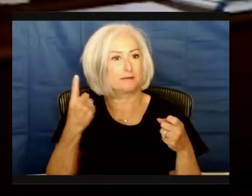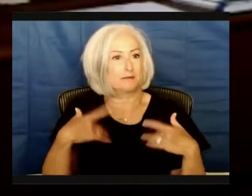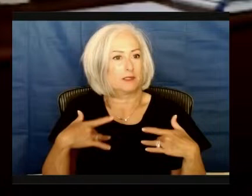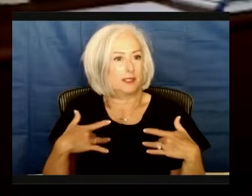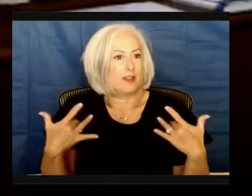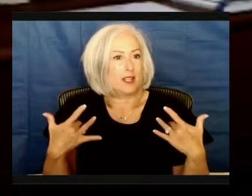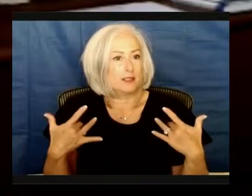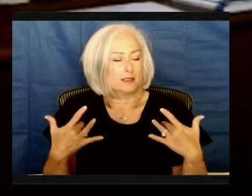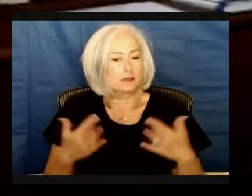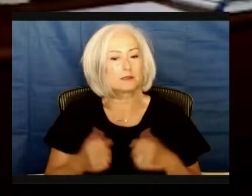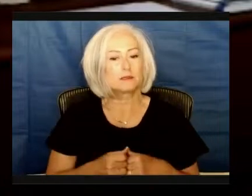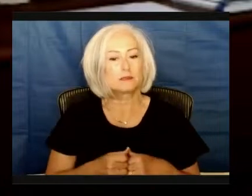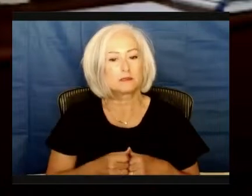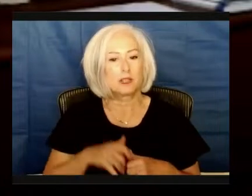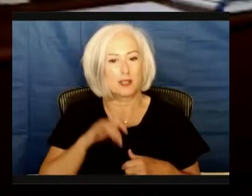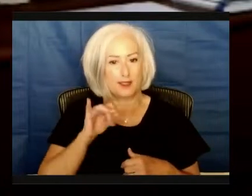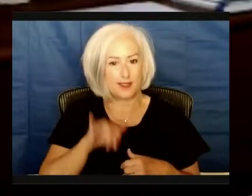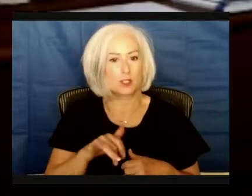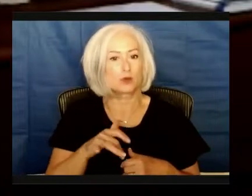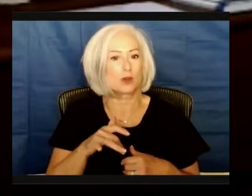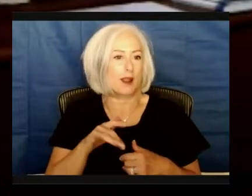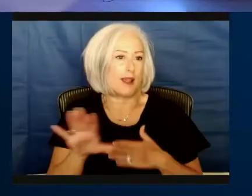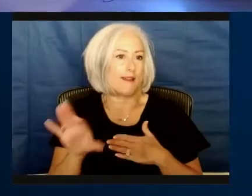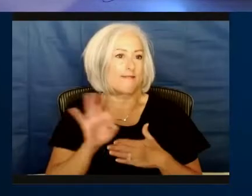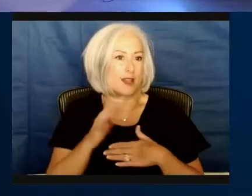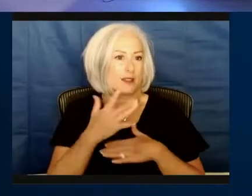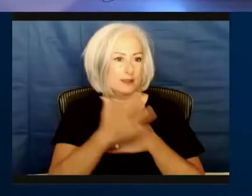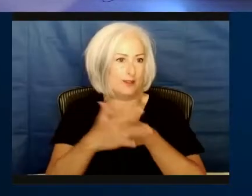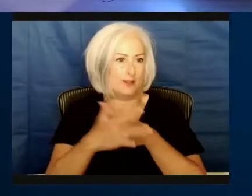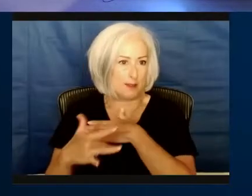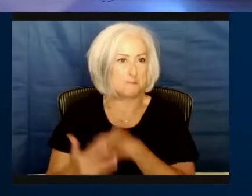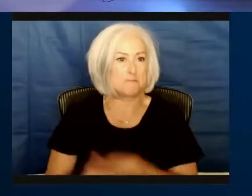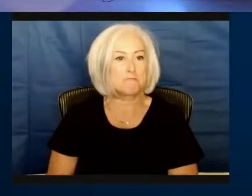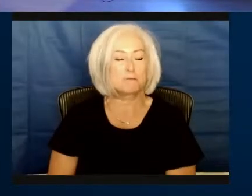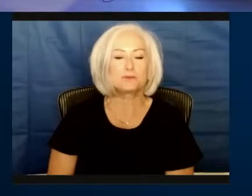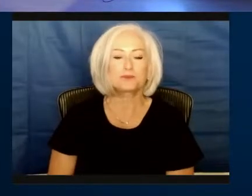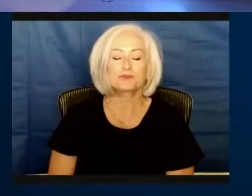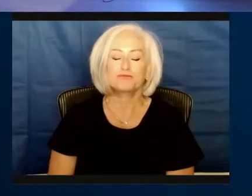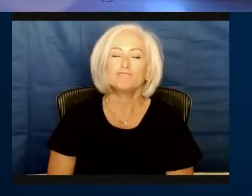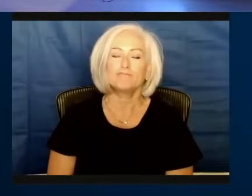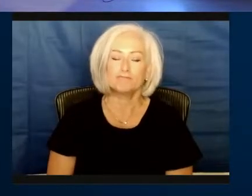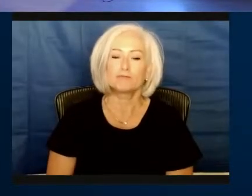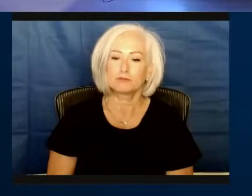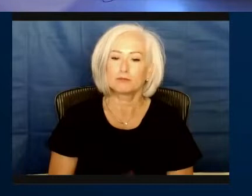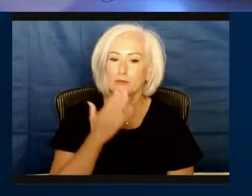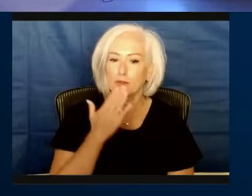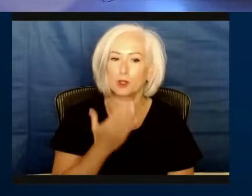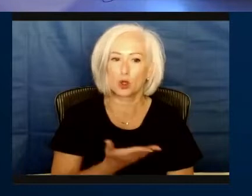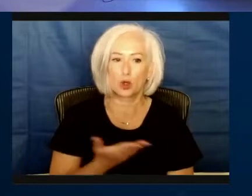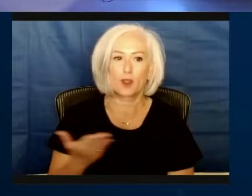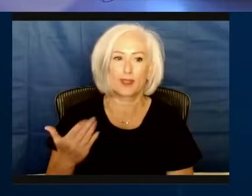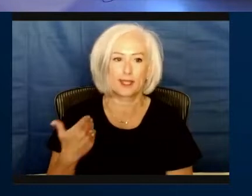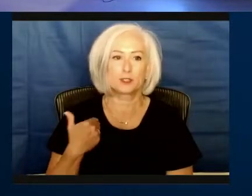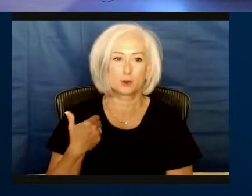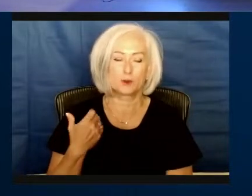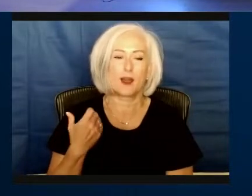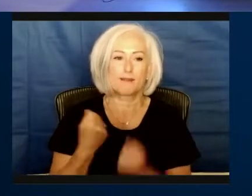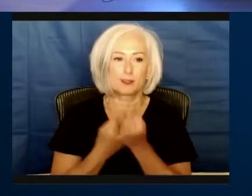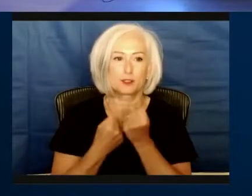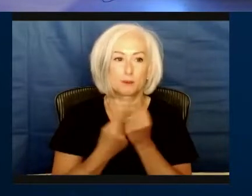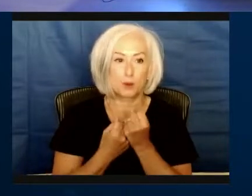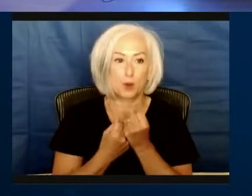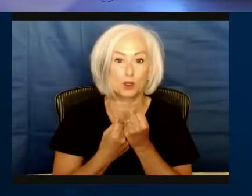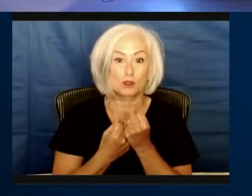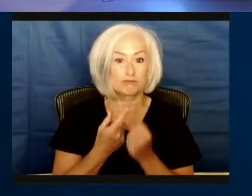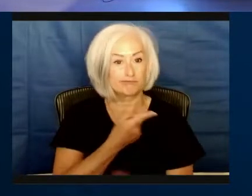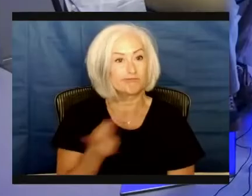the mechanisms I find available. Yeah, good things, right? To have that support, and I mean, you guys got to have that support down for